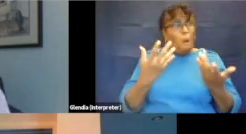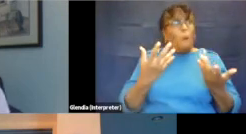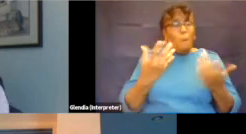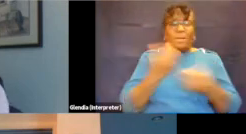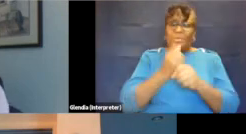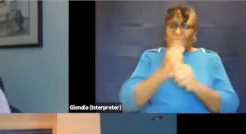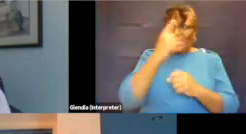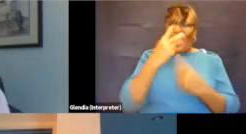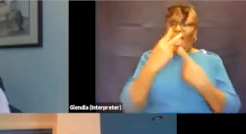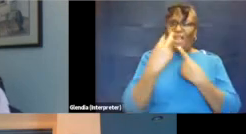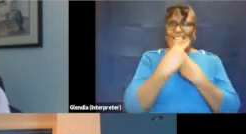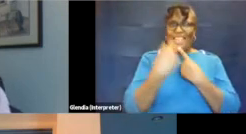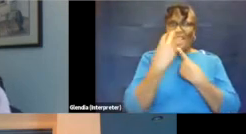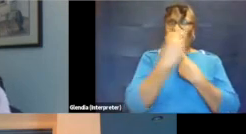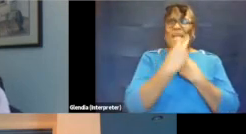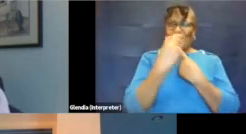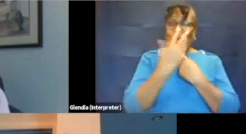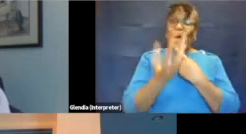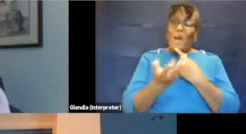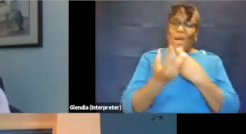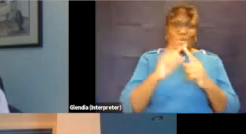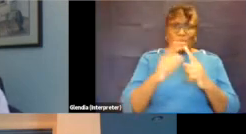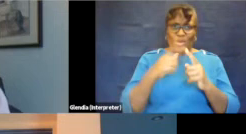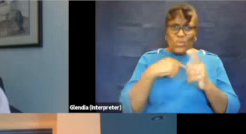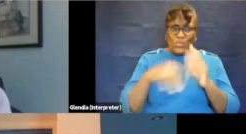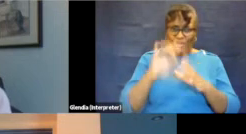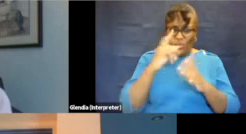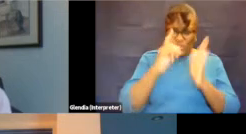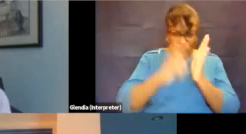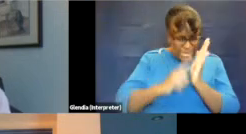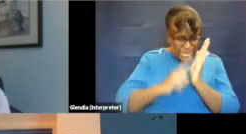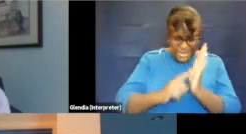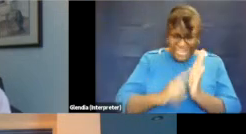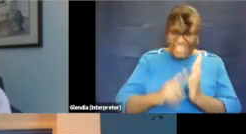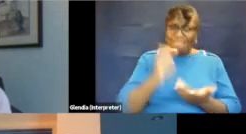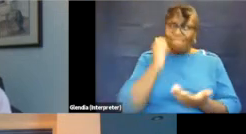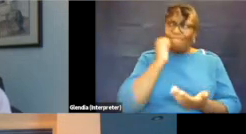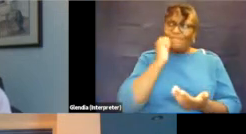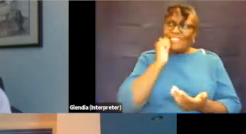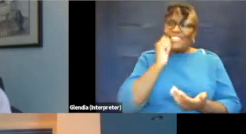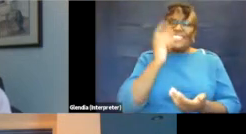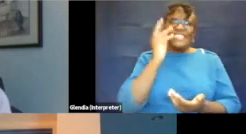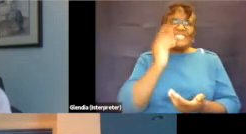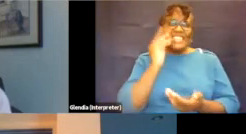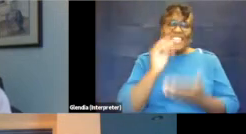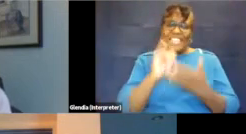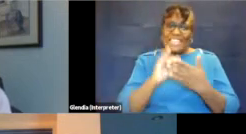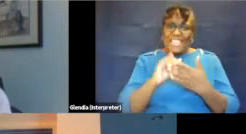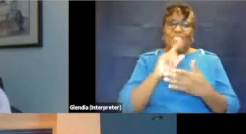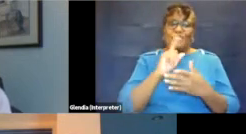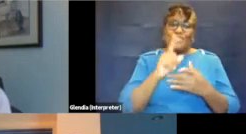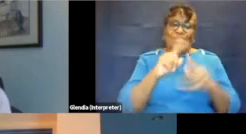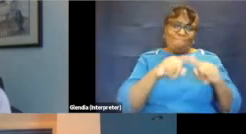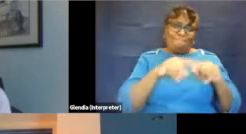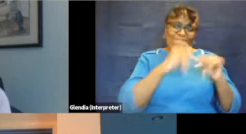see your lips. But we quickly realized through research and also just day-to-day experiences that it is very individualized based